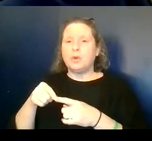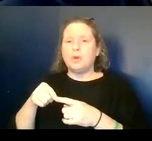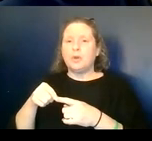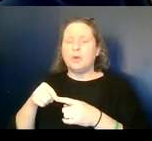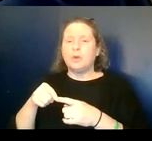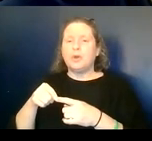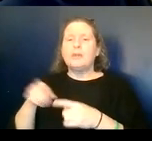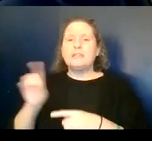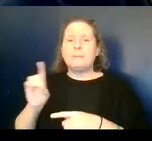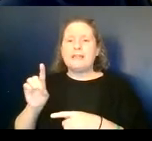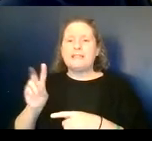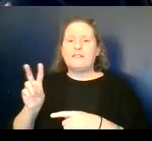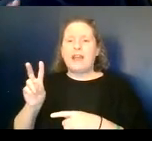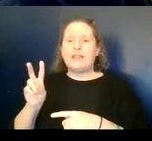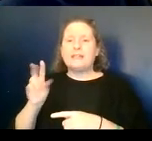sexual violence.